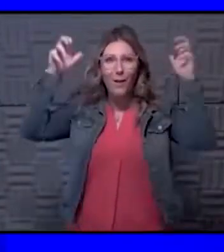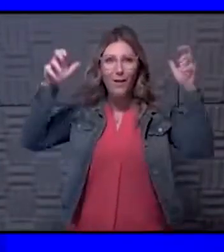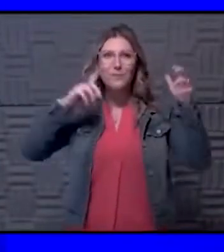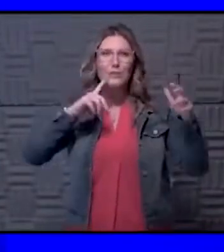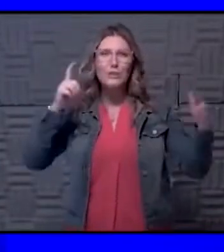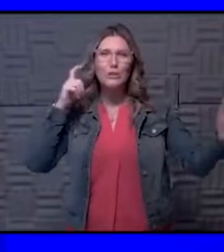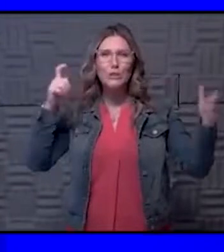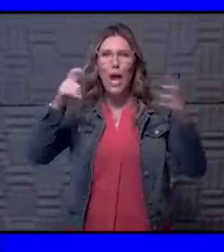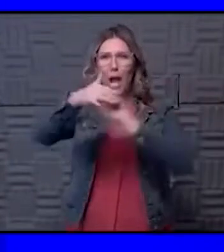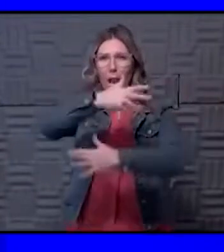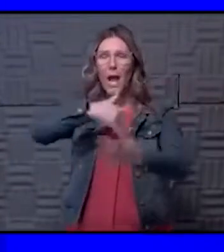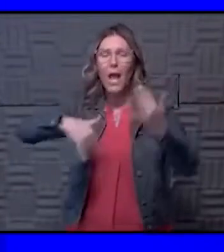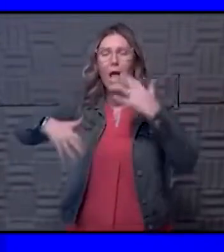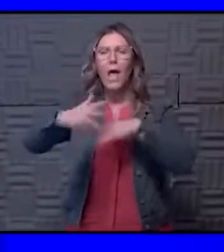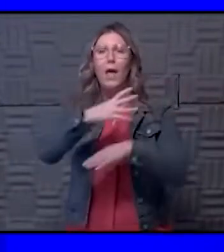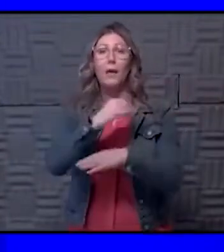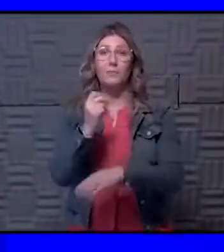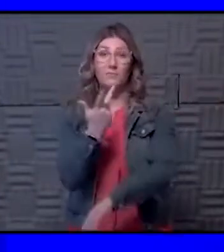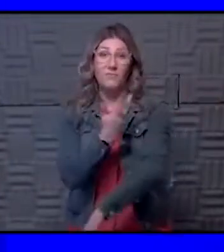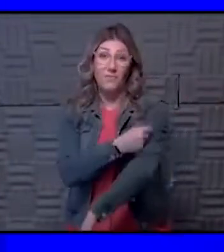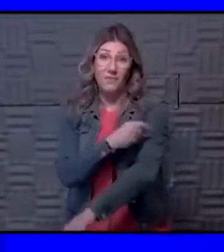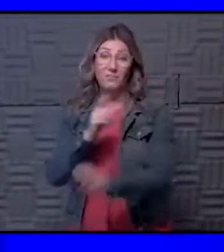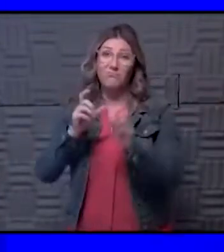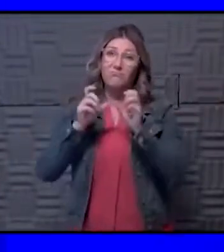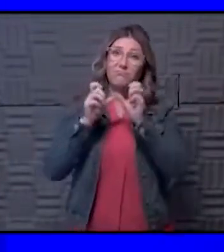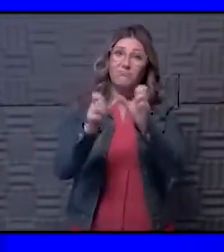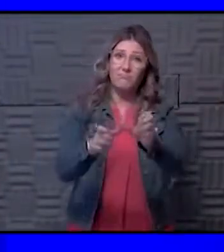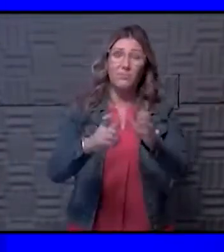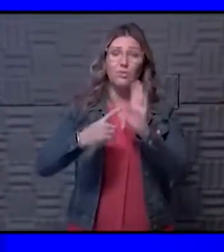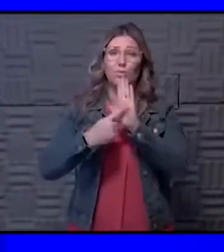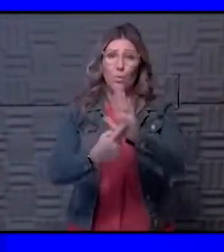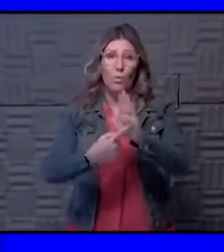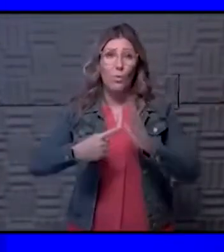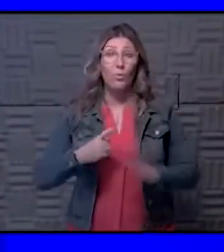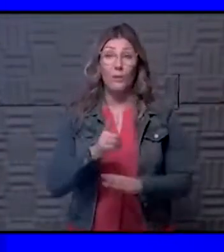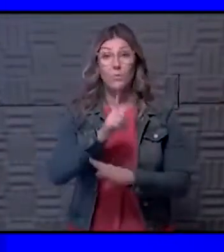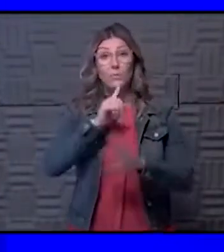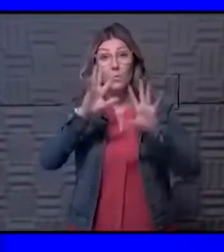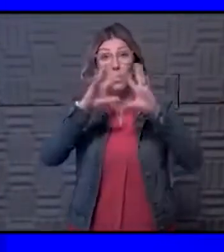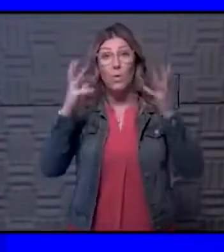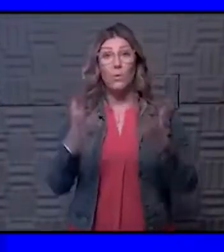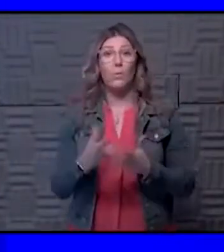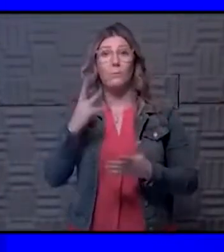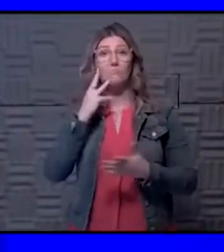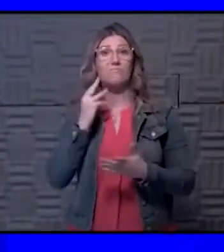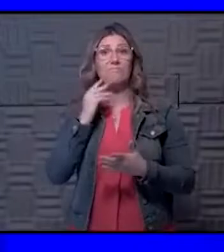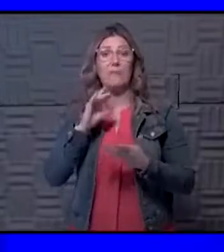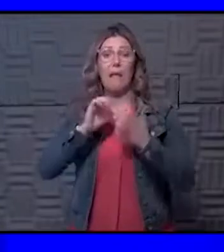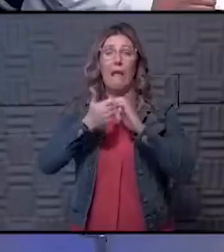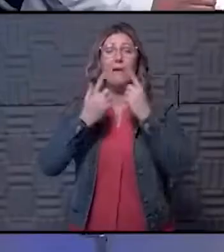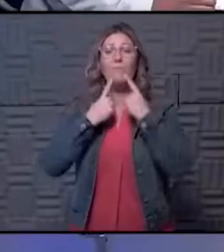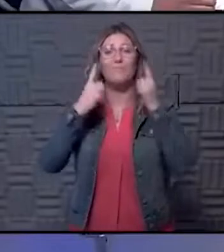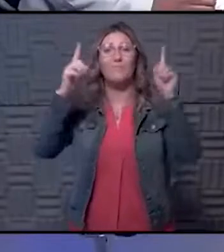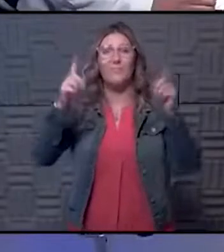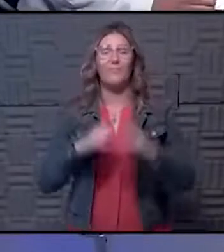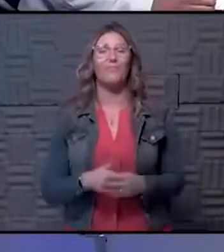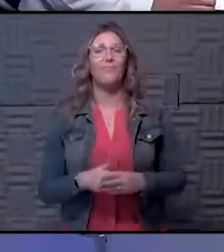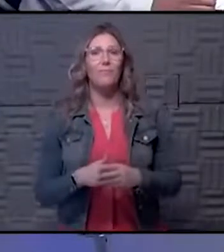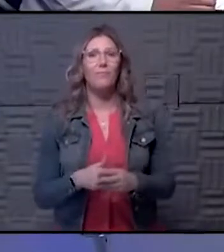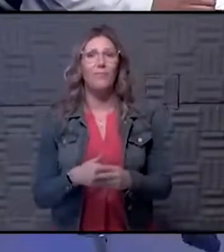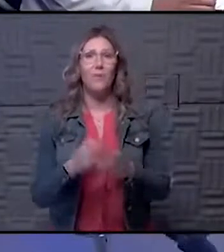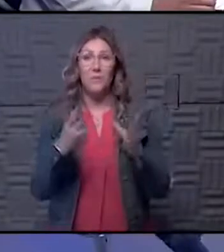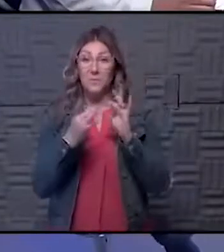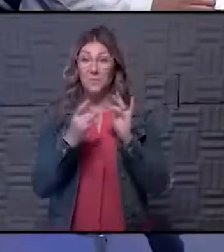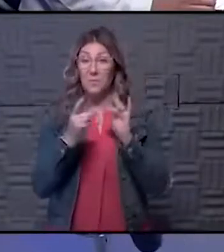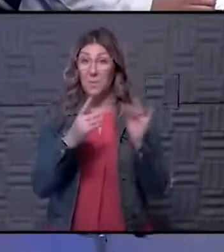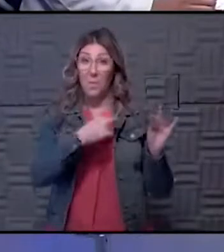stadiums. And vaccination continues to show in real world experience that that's the way that we can do it. And just to say,